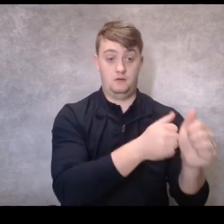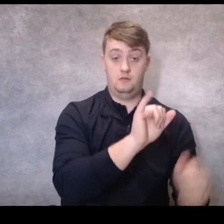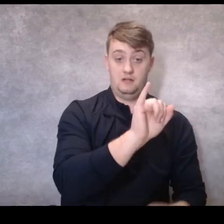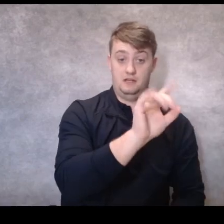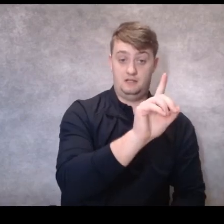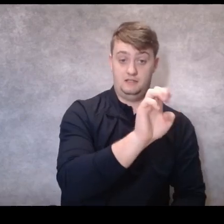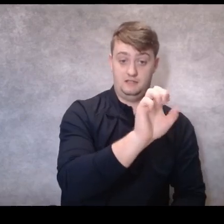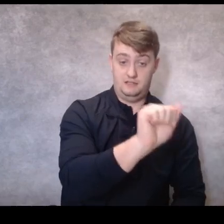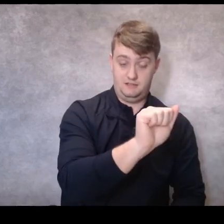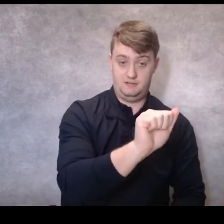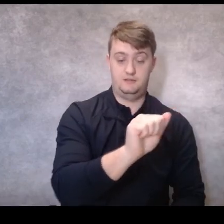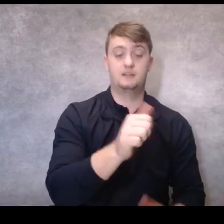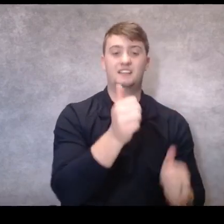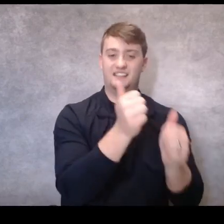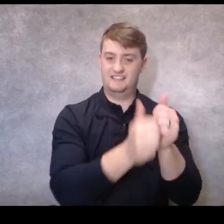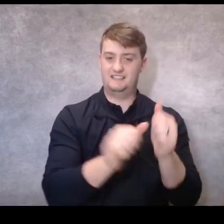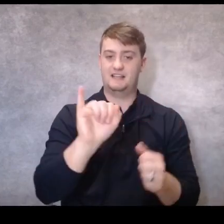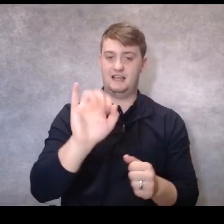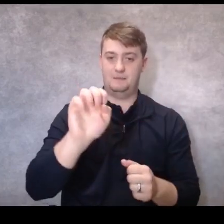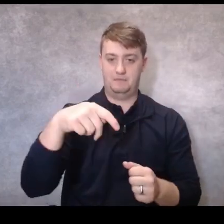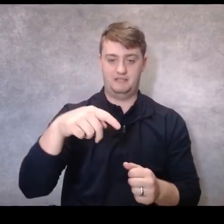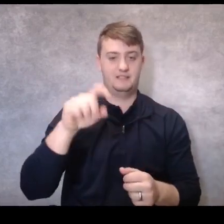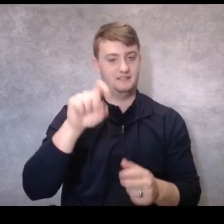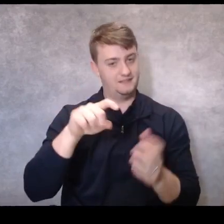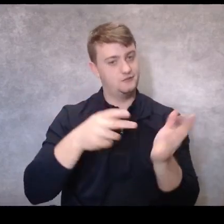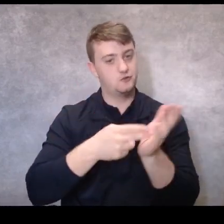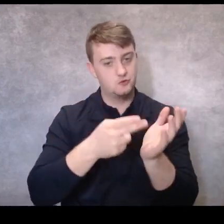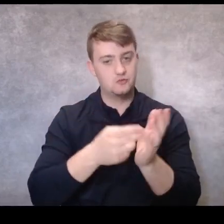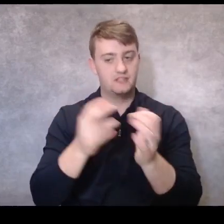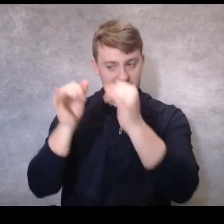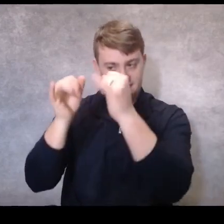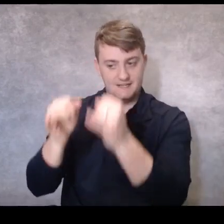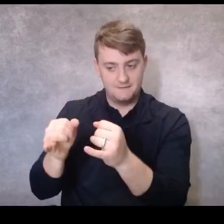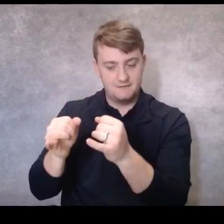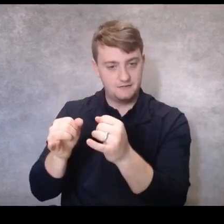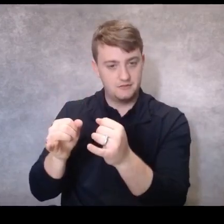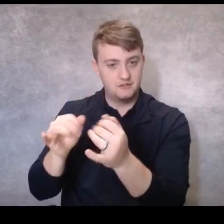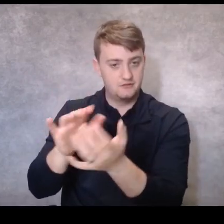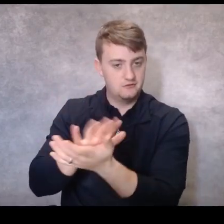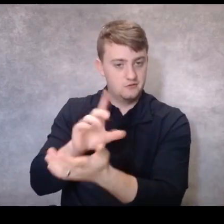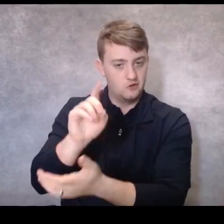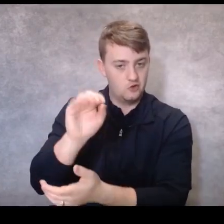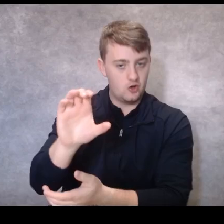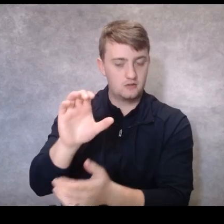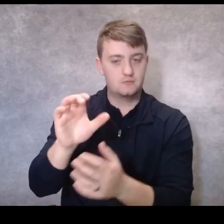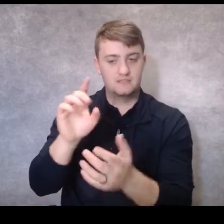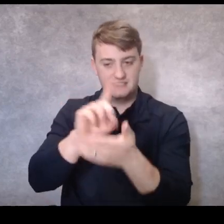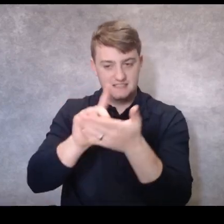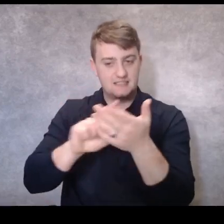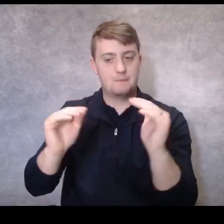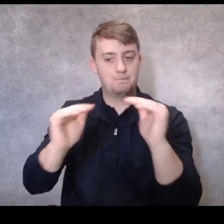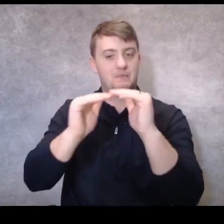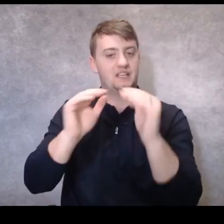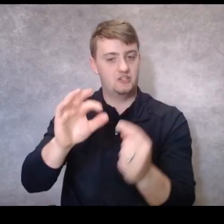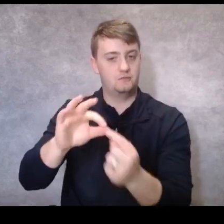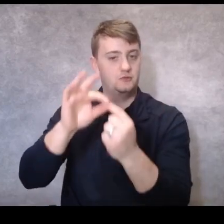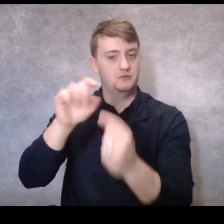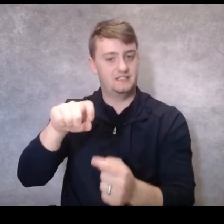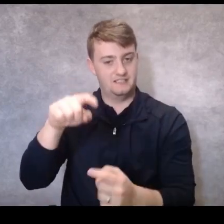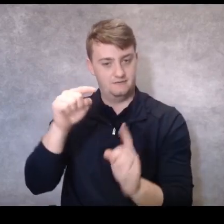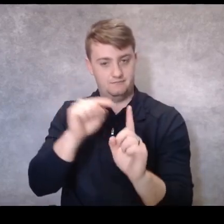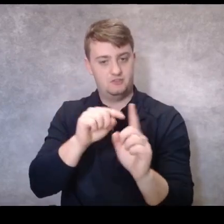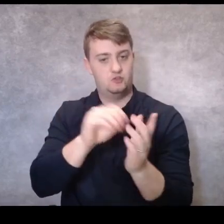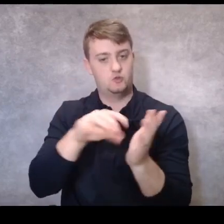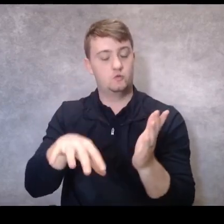According to the IDEA, each IEP must be a truly individualized document designed to meet the unique needs